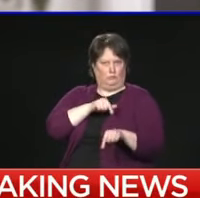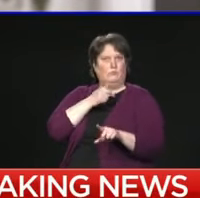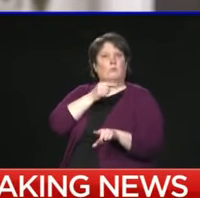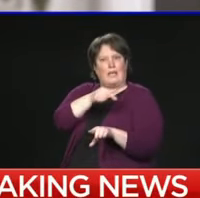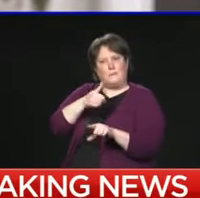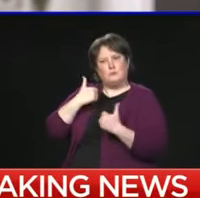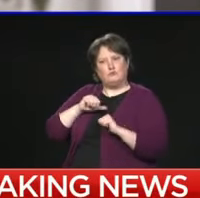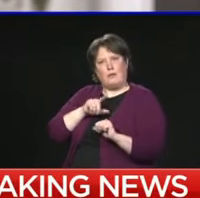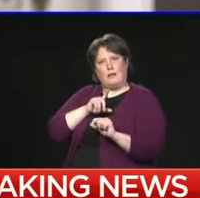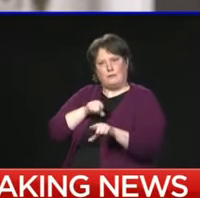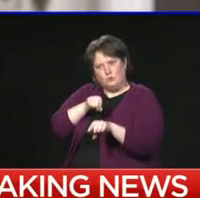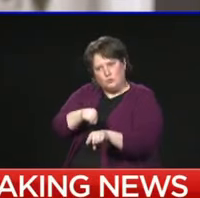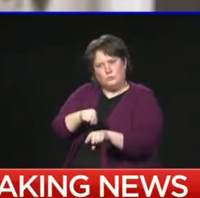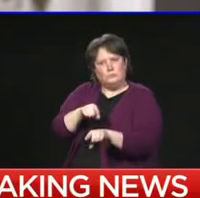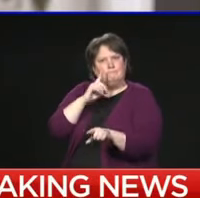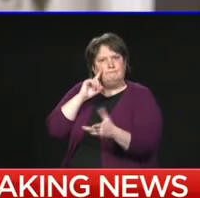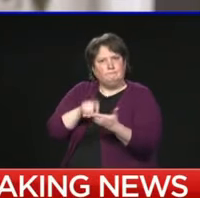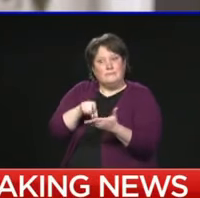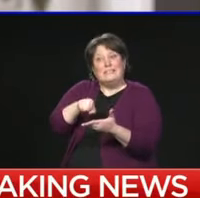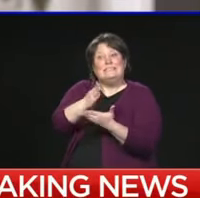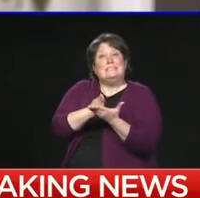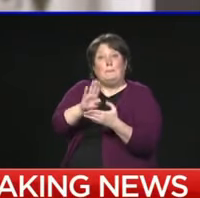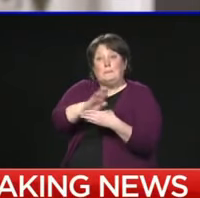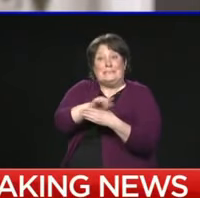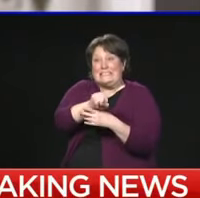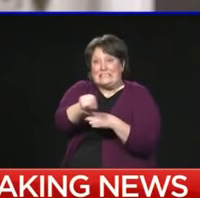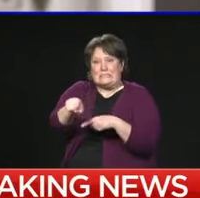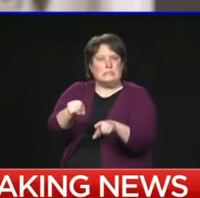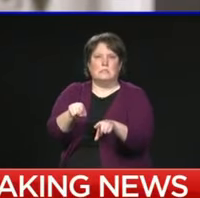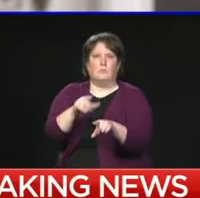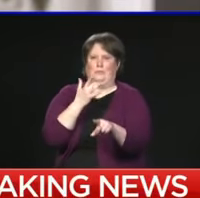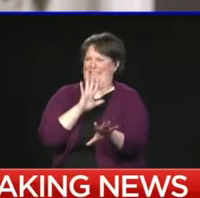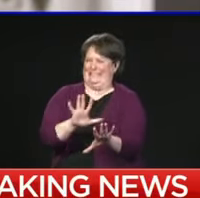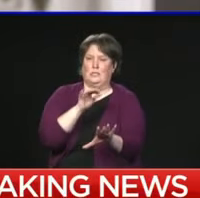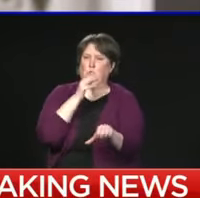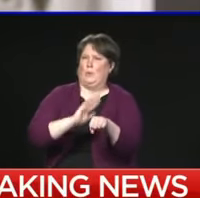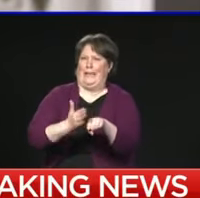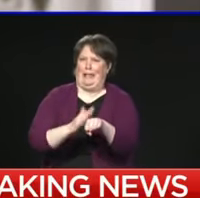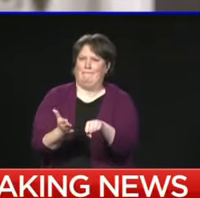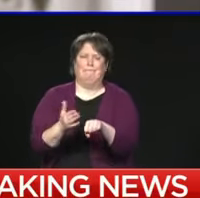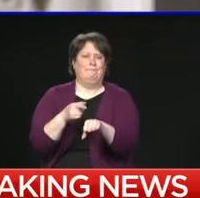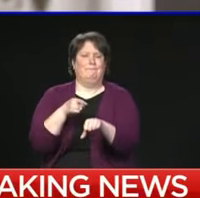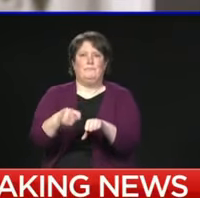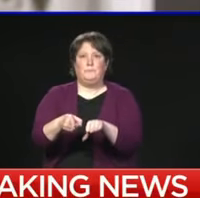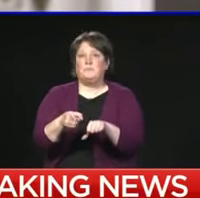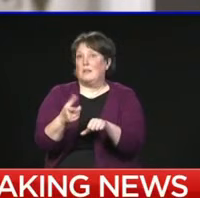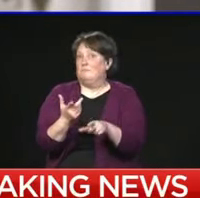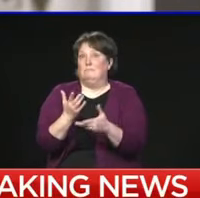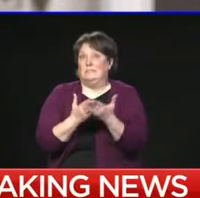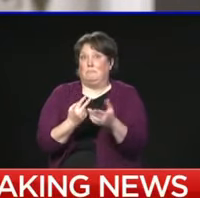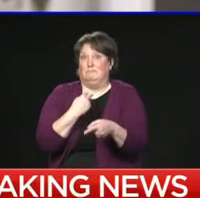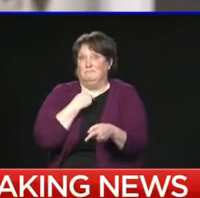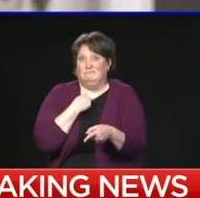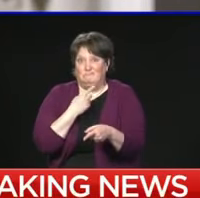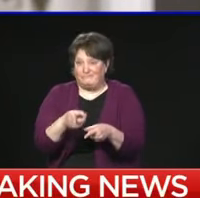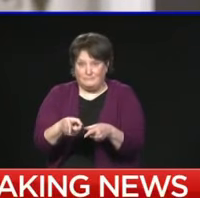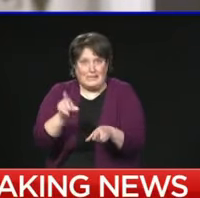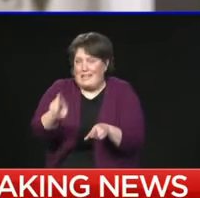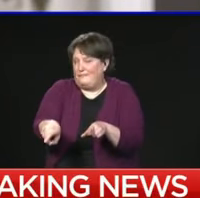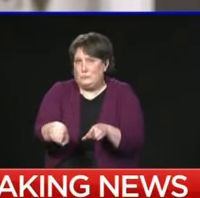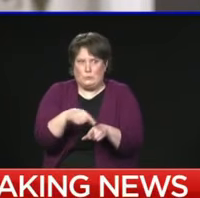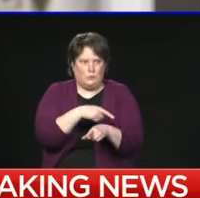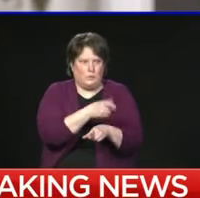that in an ideal situation, businesses wouldn't have to lay off people, and people wouldn't have to feel like they've lost their job and don't have a